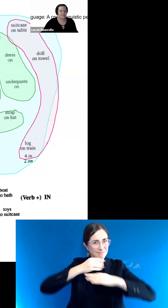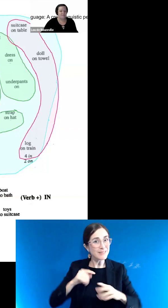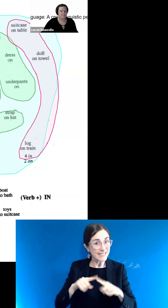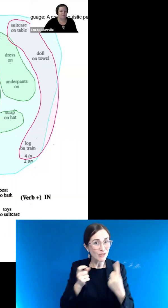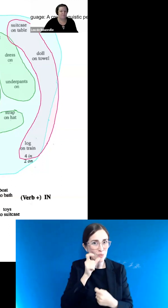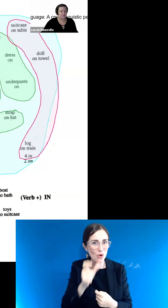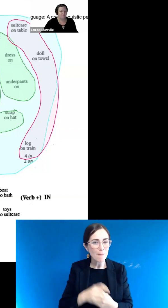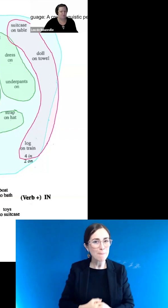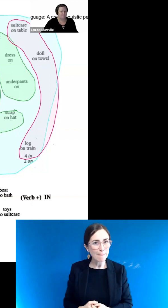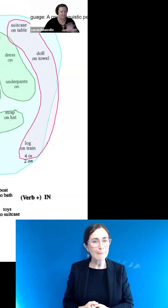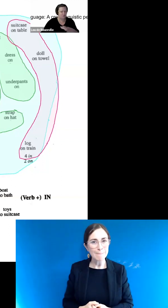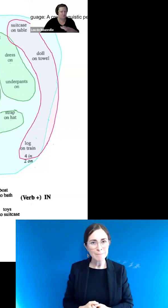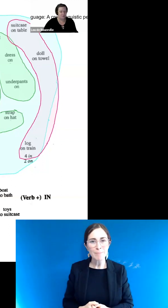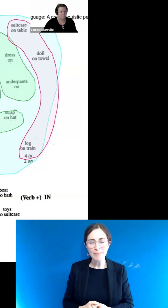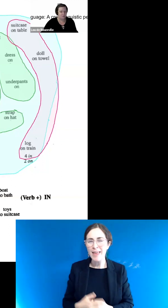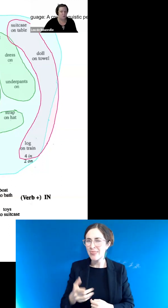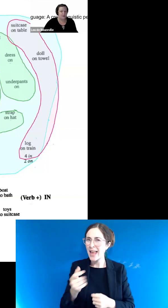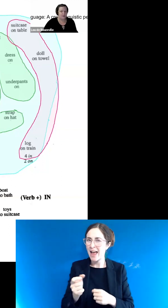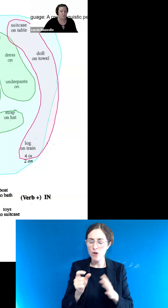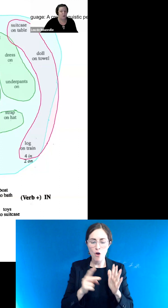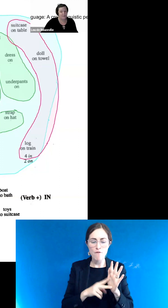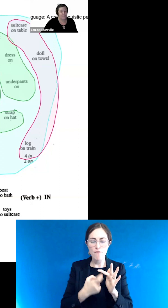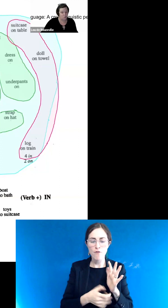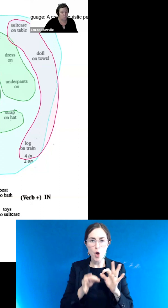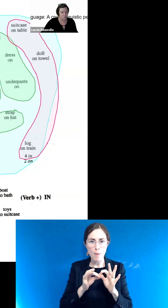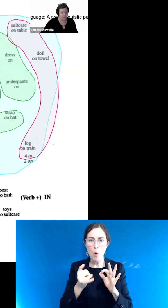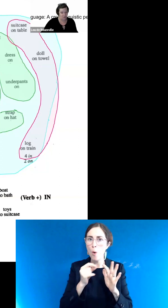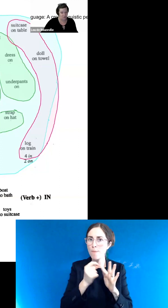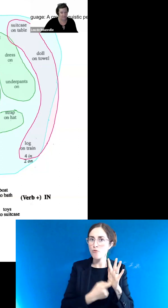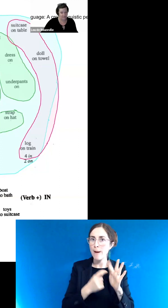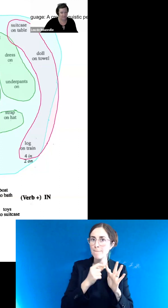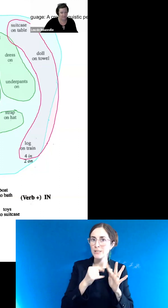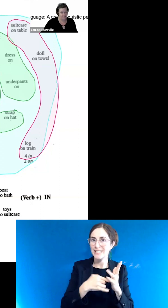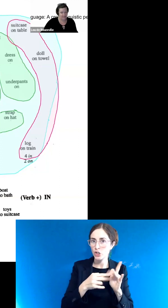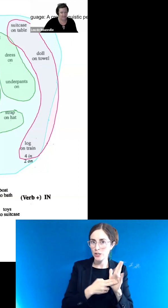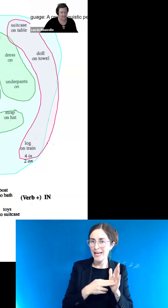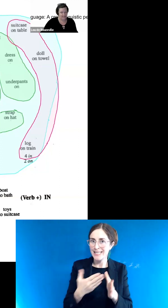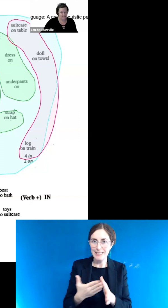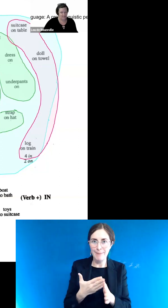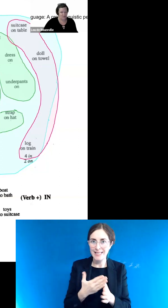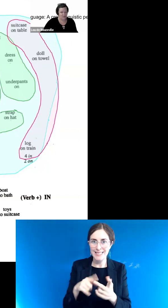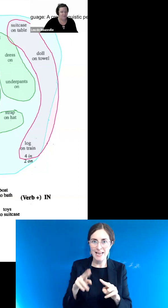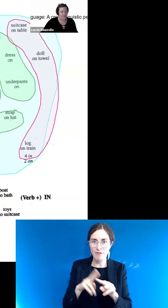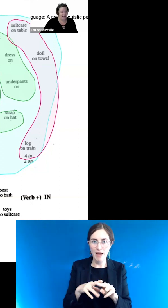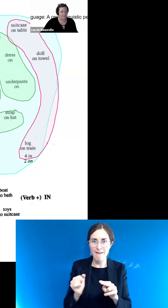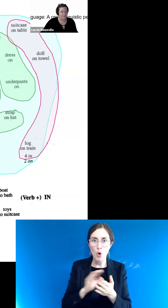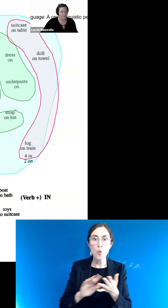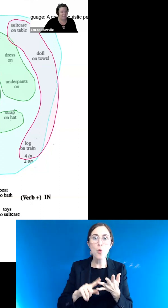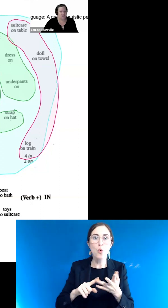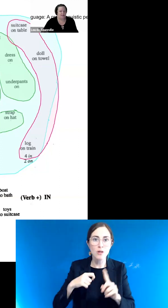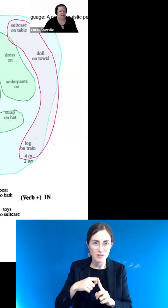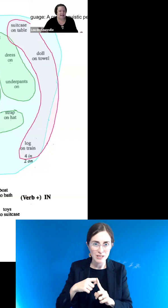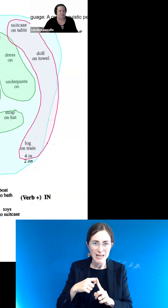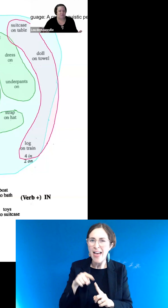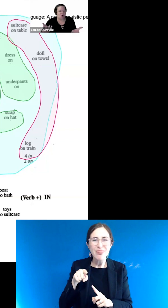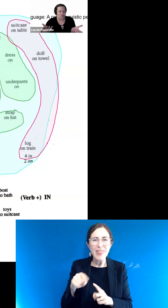They have a verb, a preposition or a verb, I'm not sure, for whether there's a hook involved. So for them, there's no such